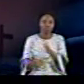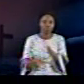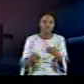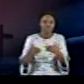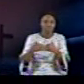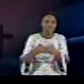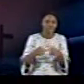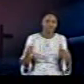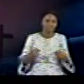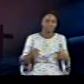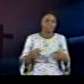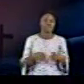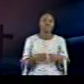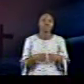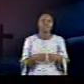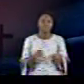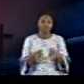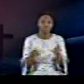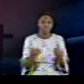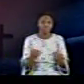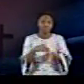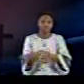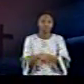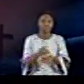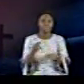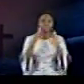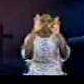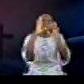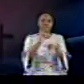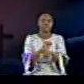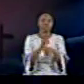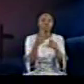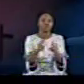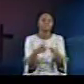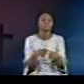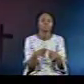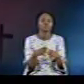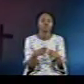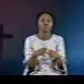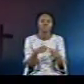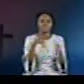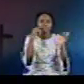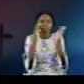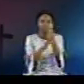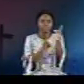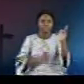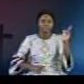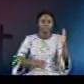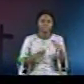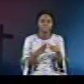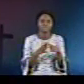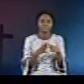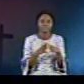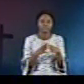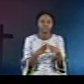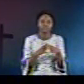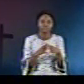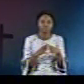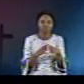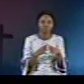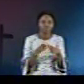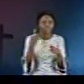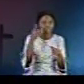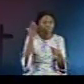Tonight. He couldn't bend before, but tonight the miracle took place. We shall hear from him. Praise the Lord. For the past